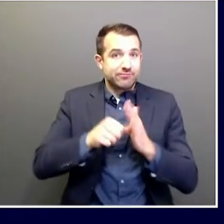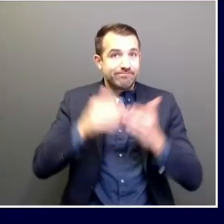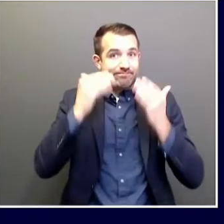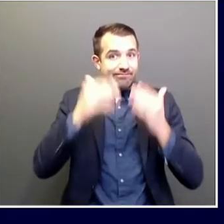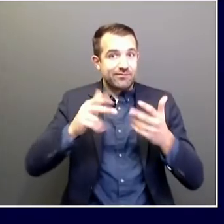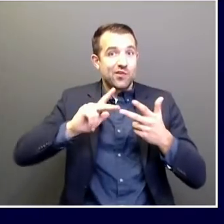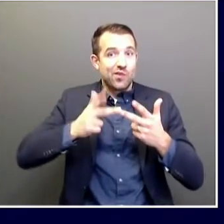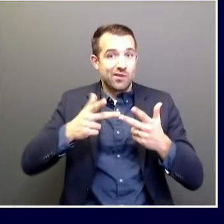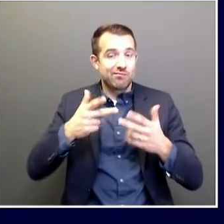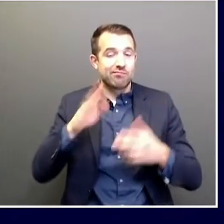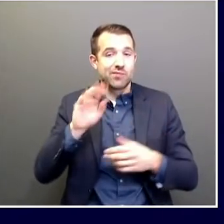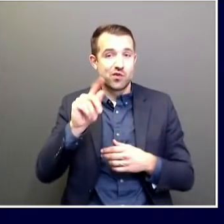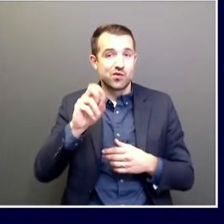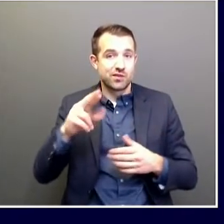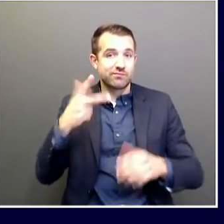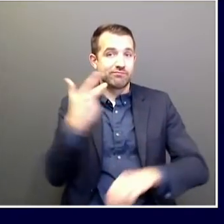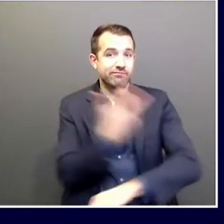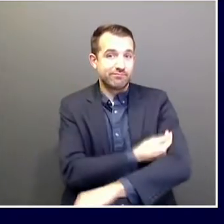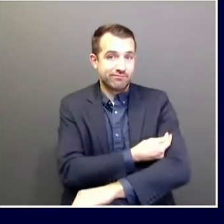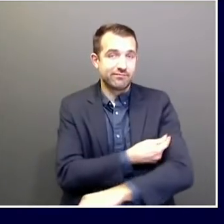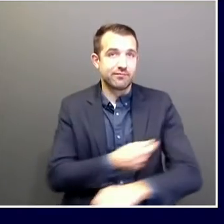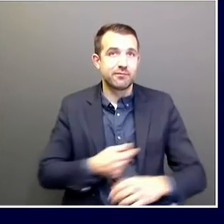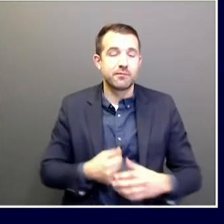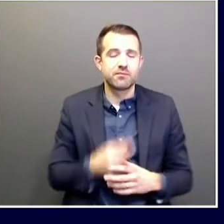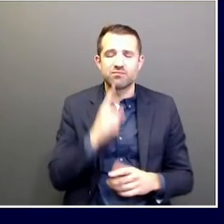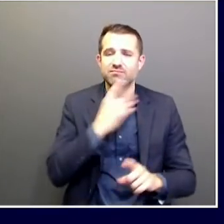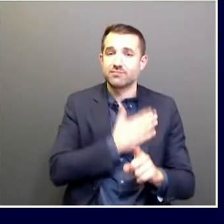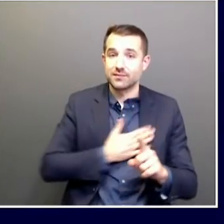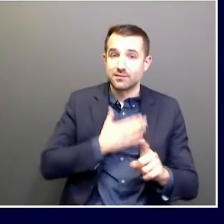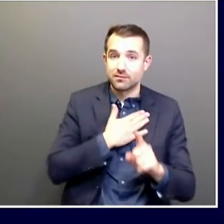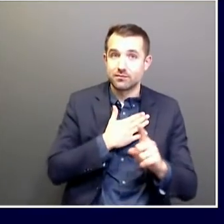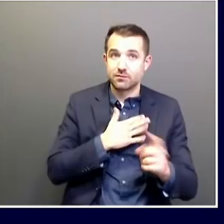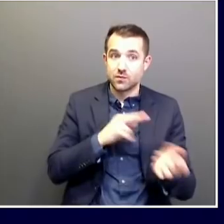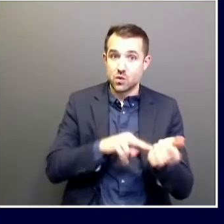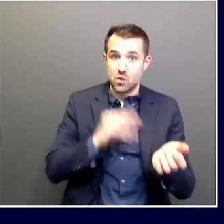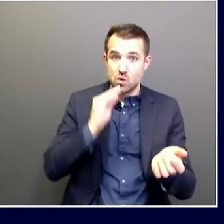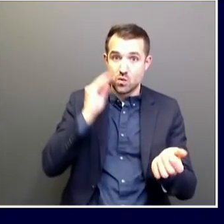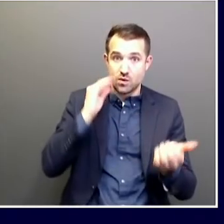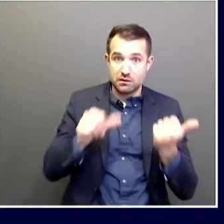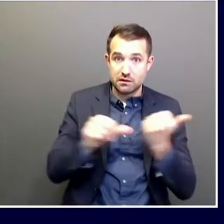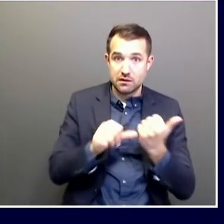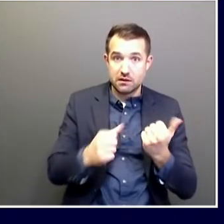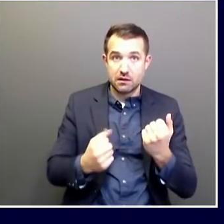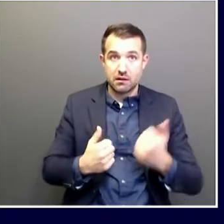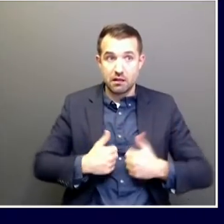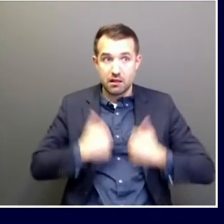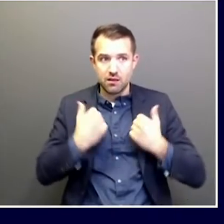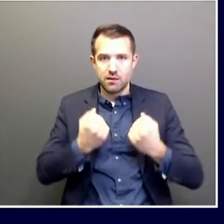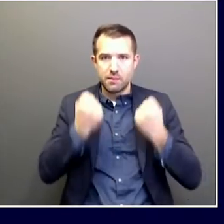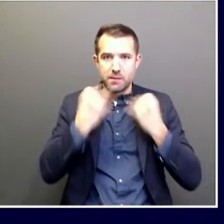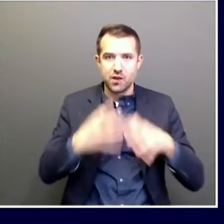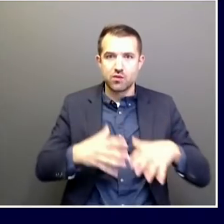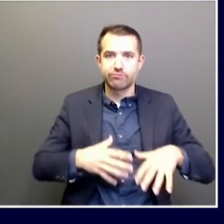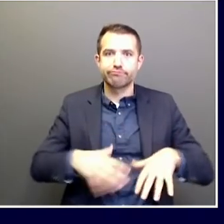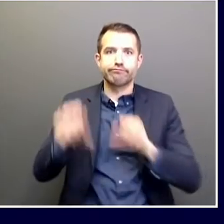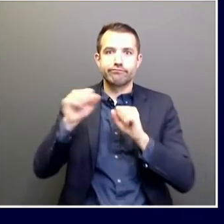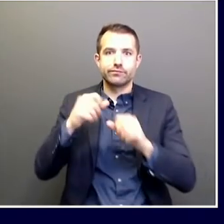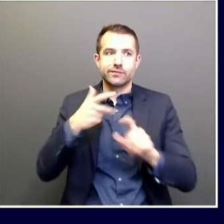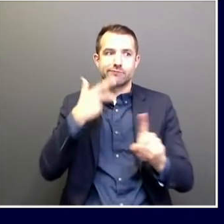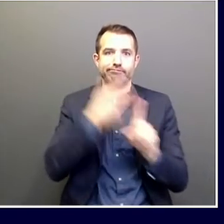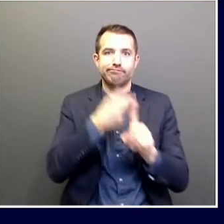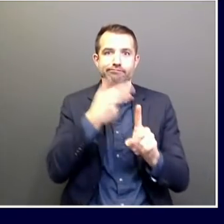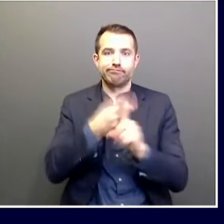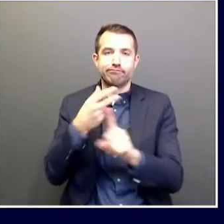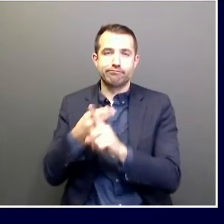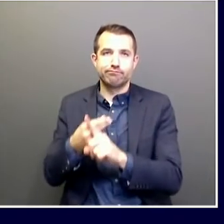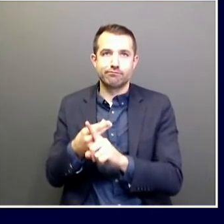those facilities to arrange for boosters for their residents, which they are doing. That is one piece of it. It's also the case, Chris, that